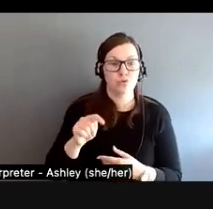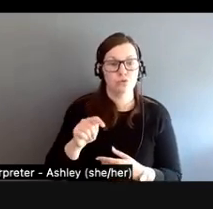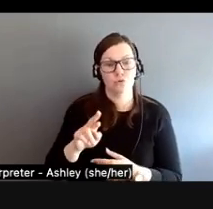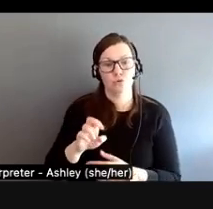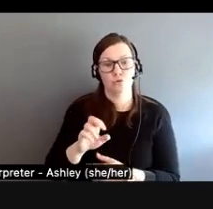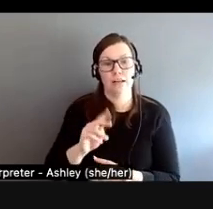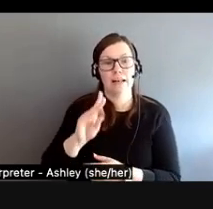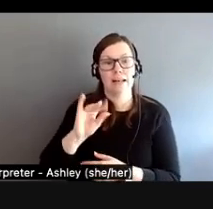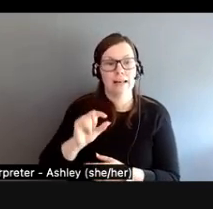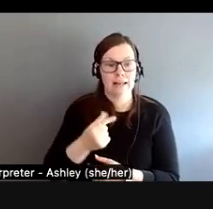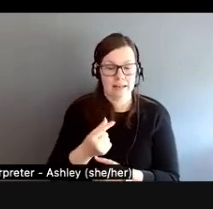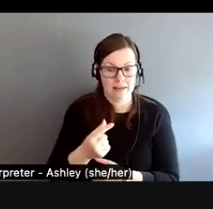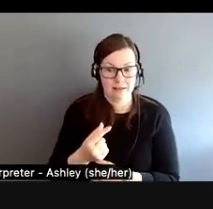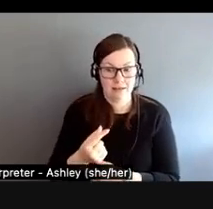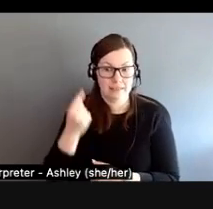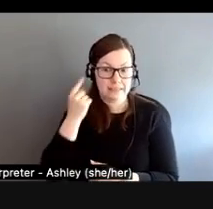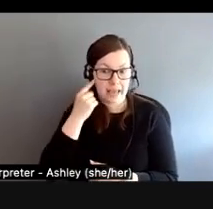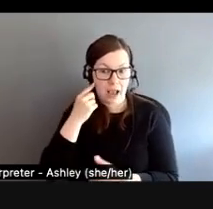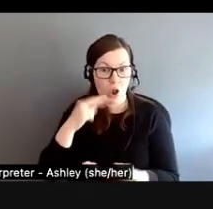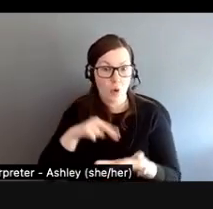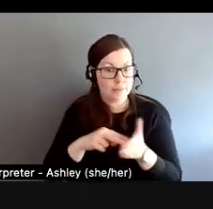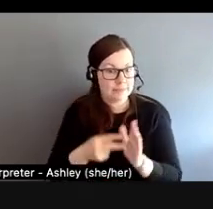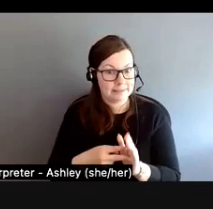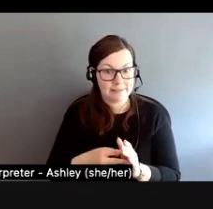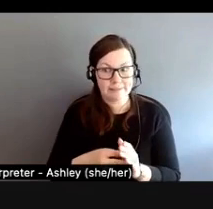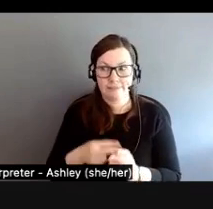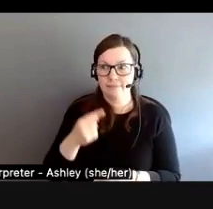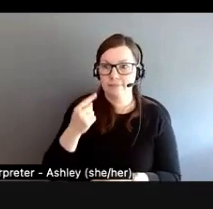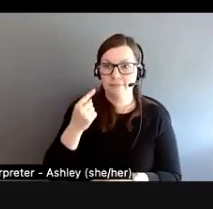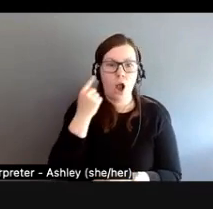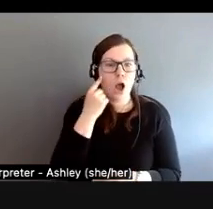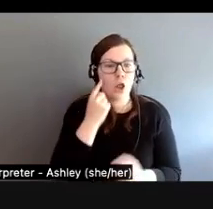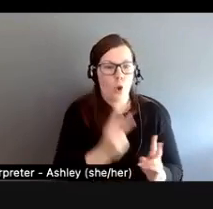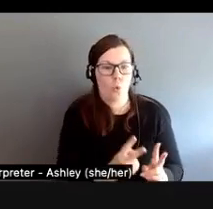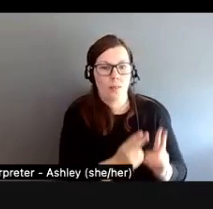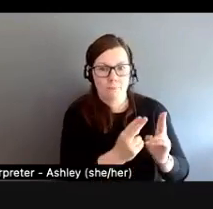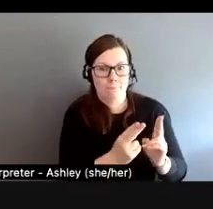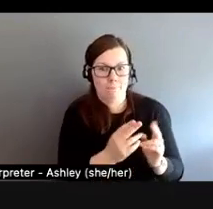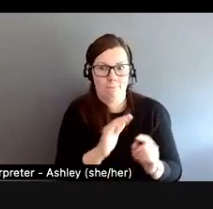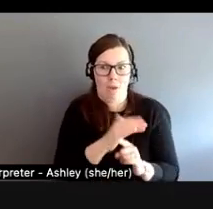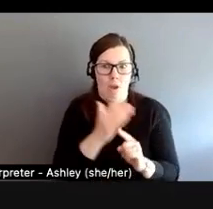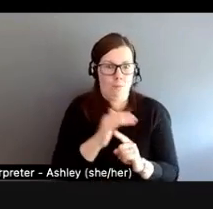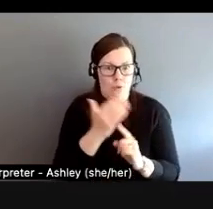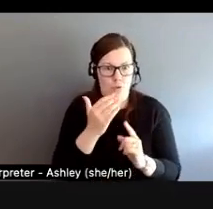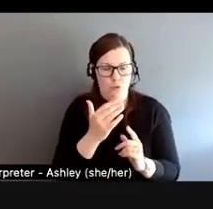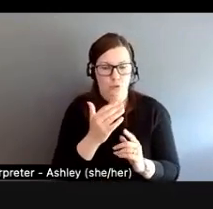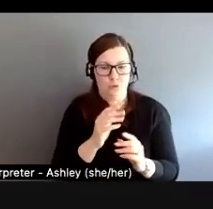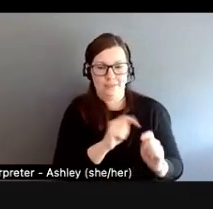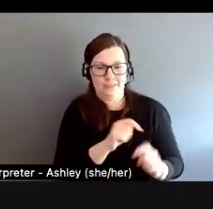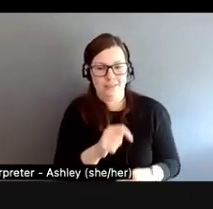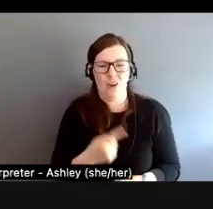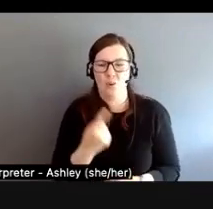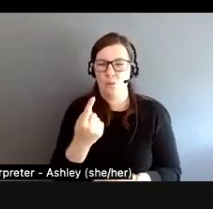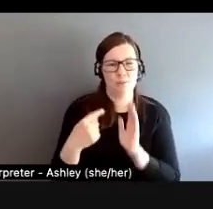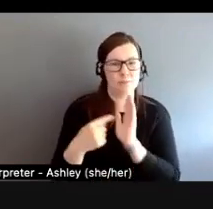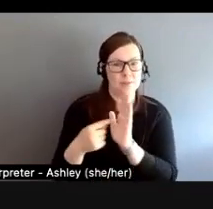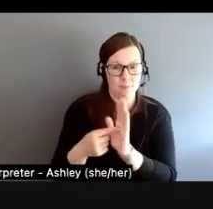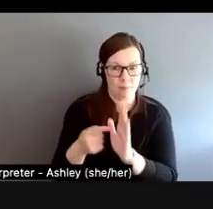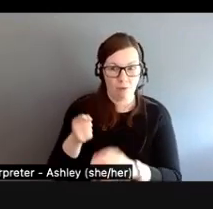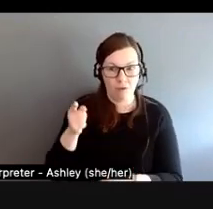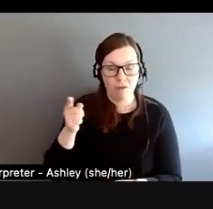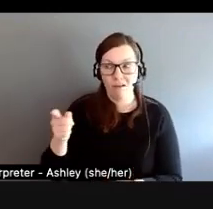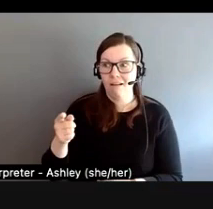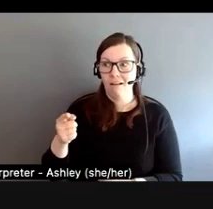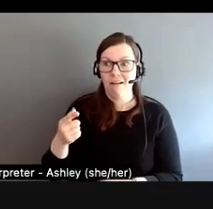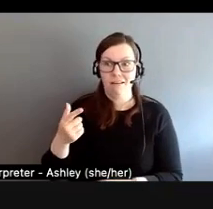example right now. So there's a show right now called Stranger Things. And in one of the episodes, it featured Running Up That Hill